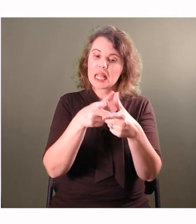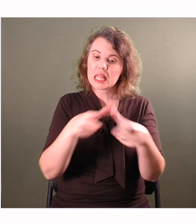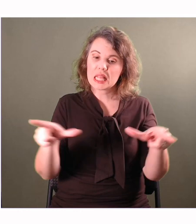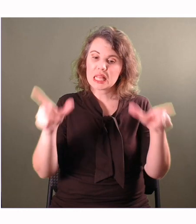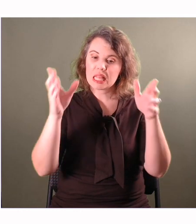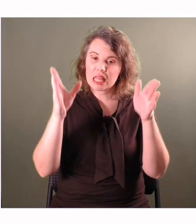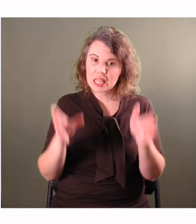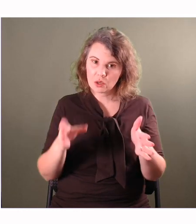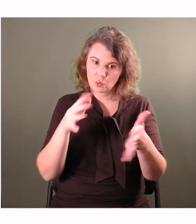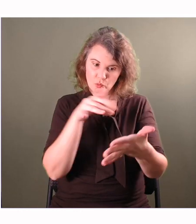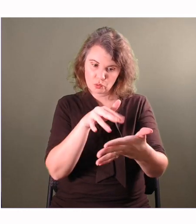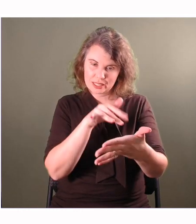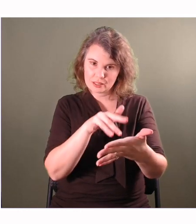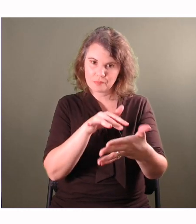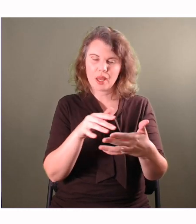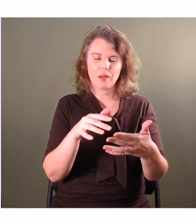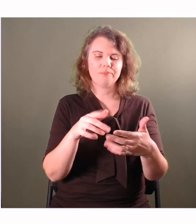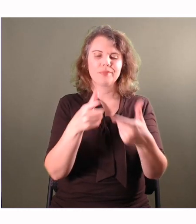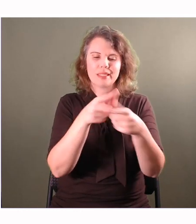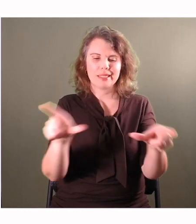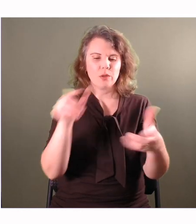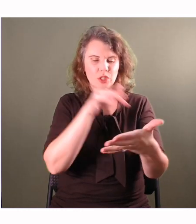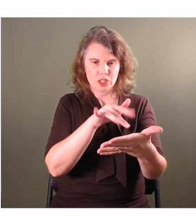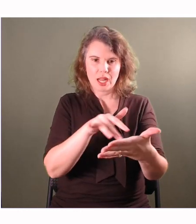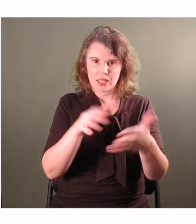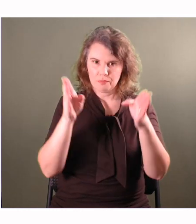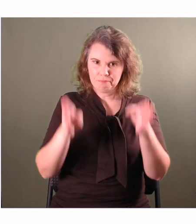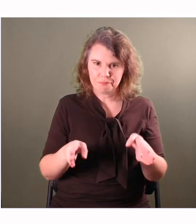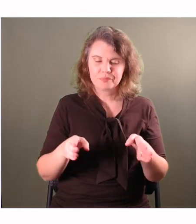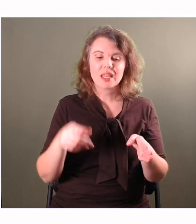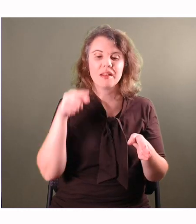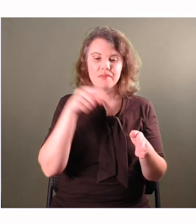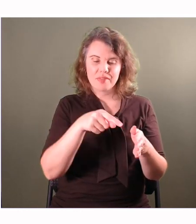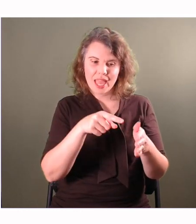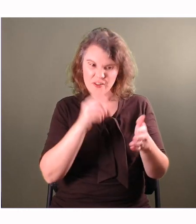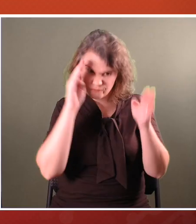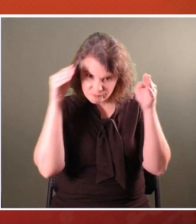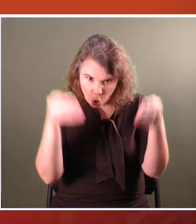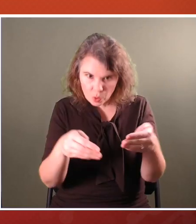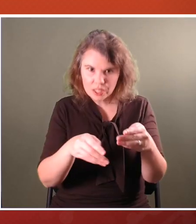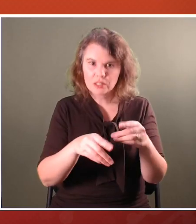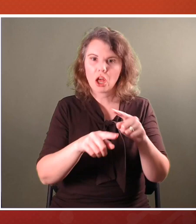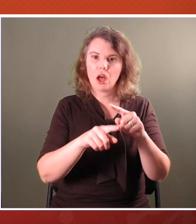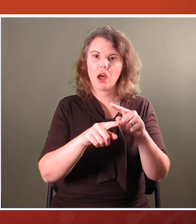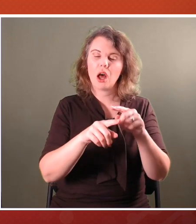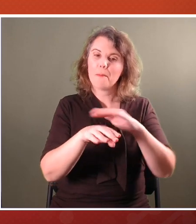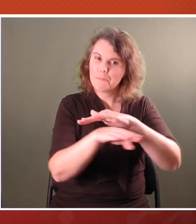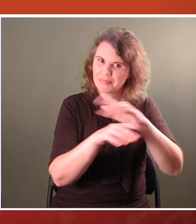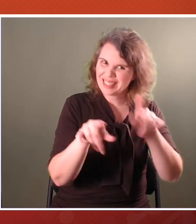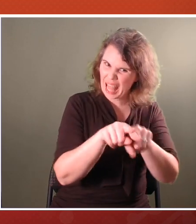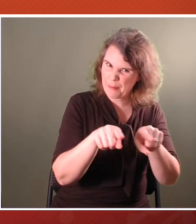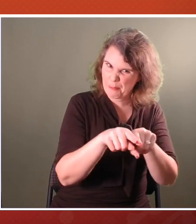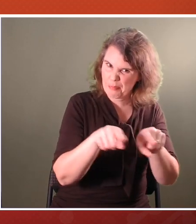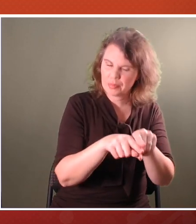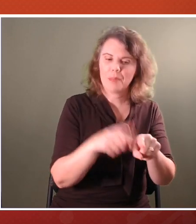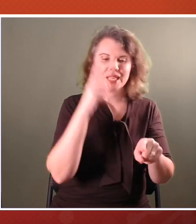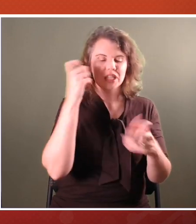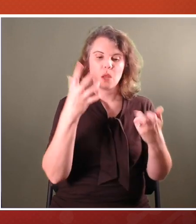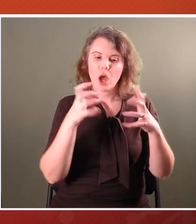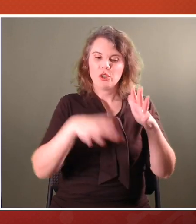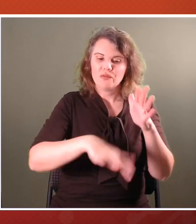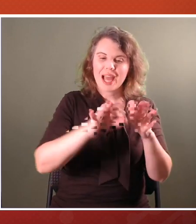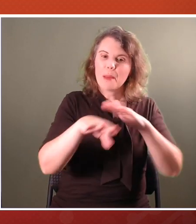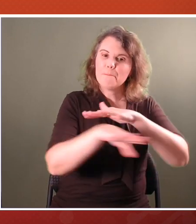Linguists tend to focus more on the similarities among different languages, and they do that because they want to discover the basic